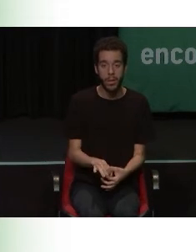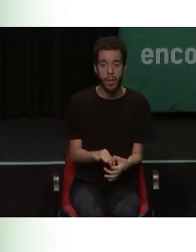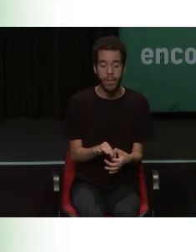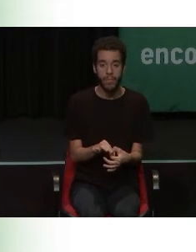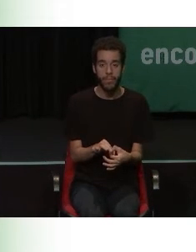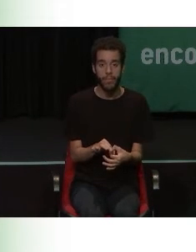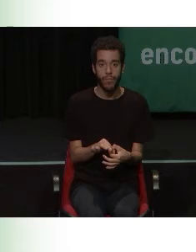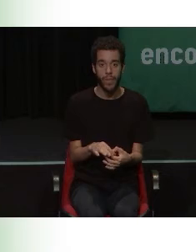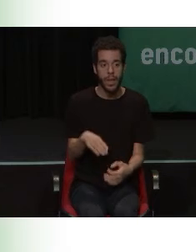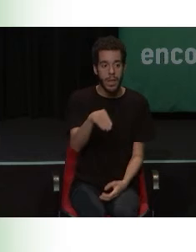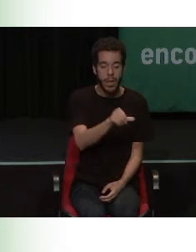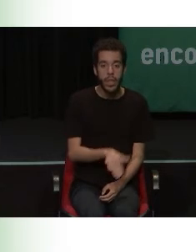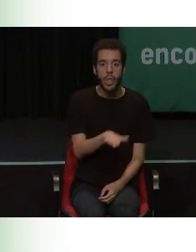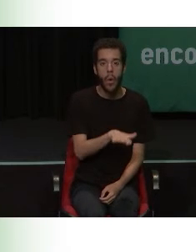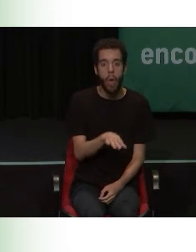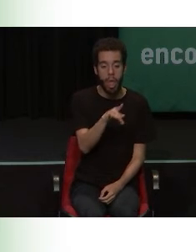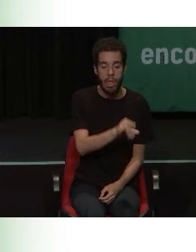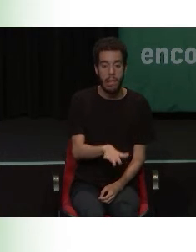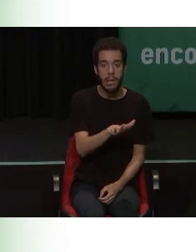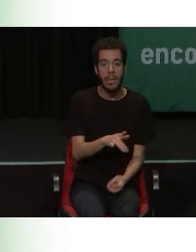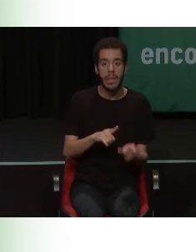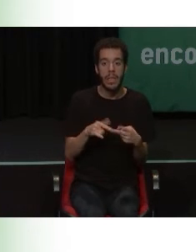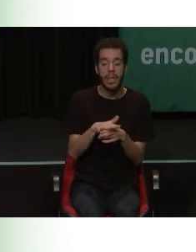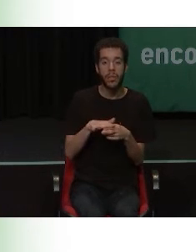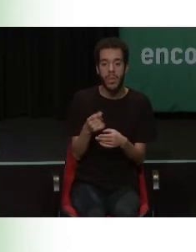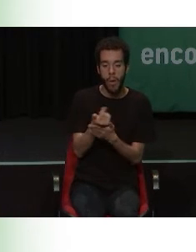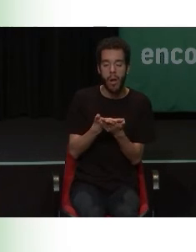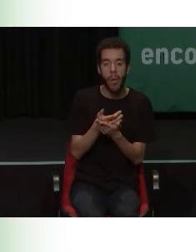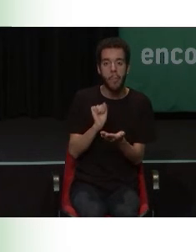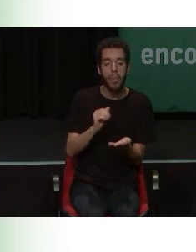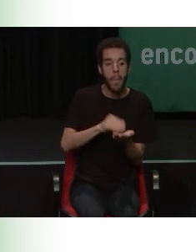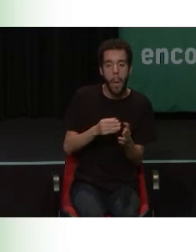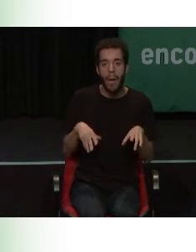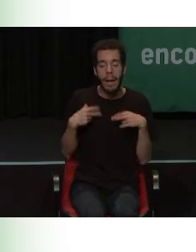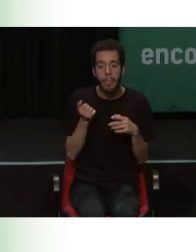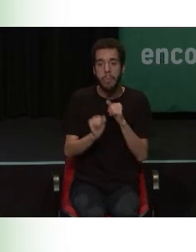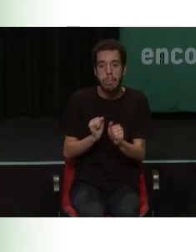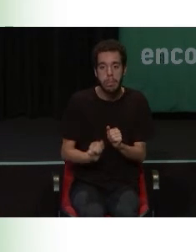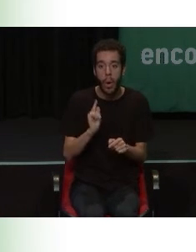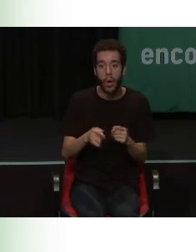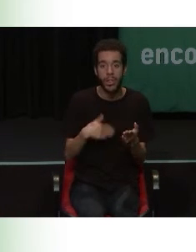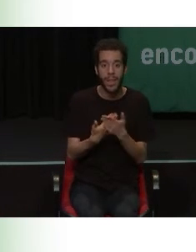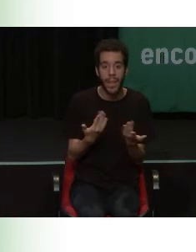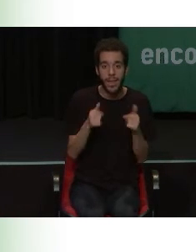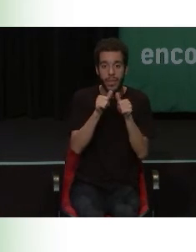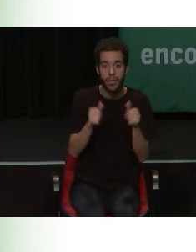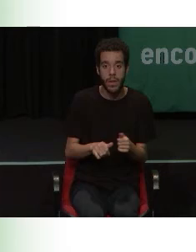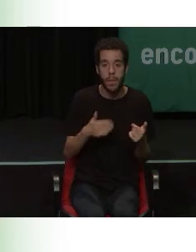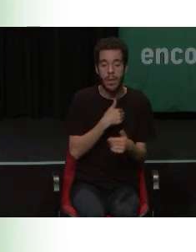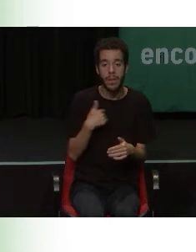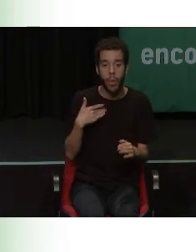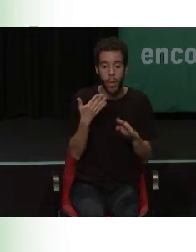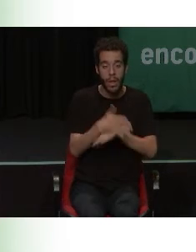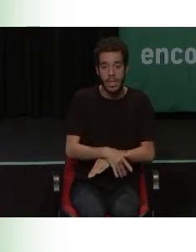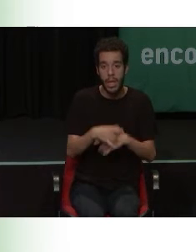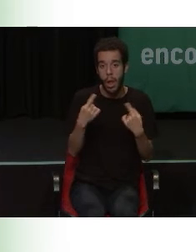to overcome limitations related to geographic conditions or